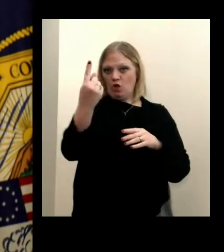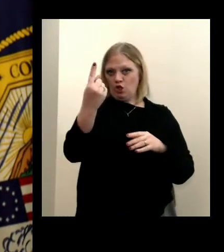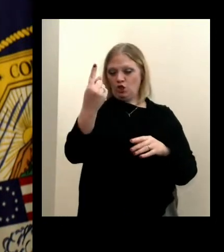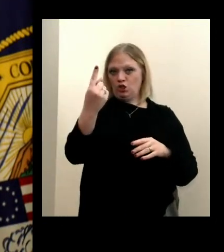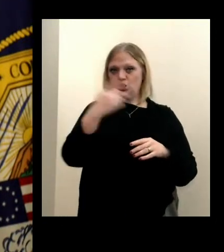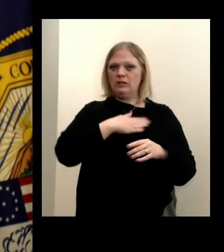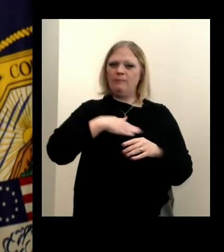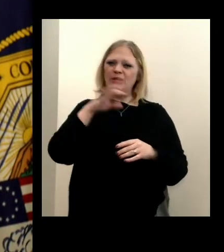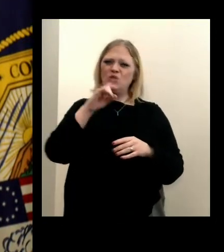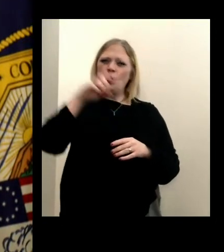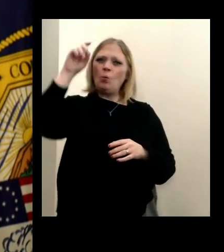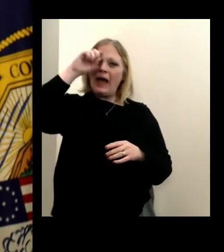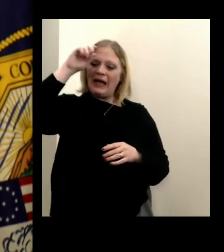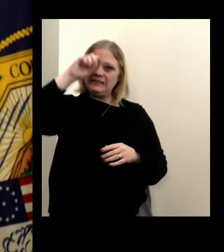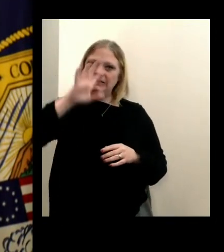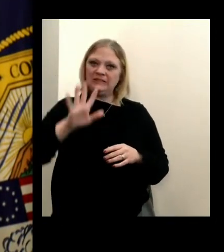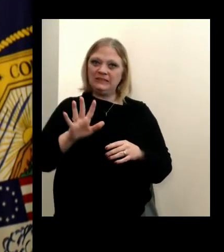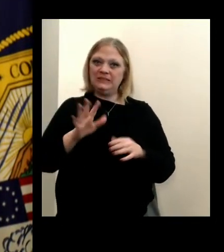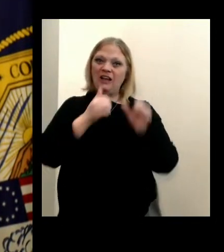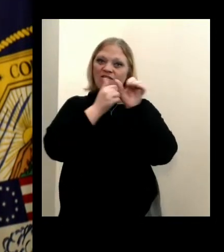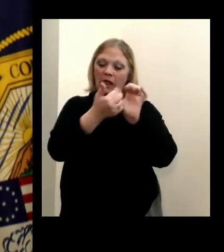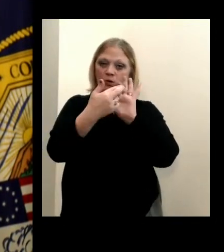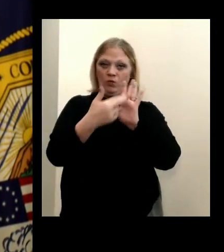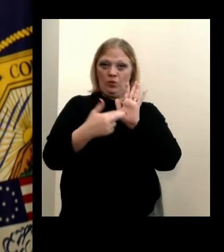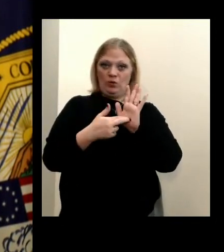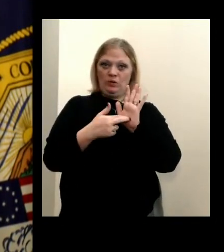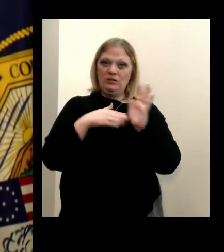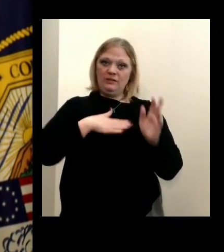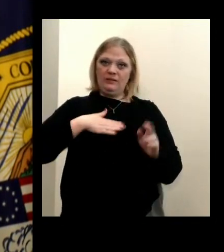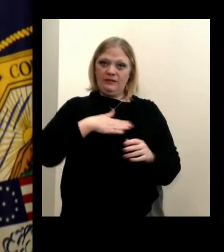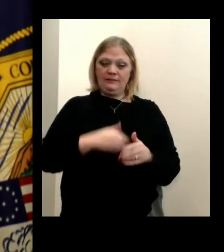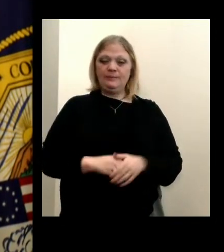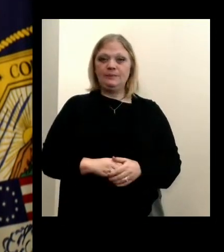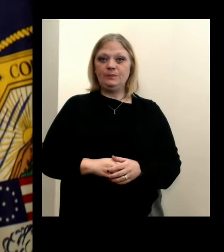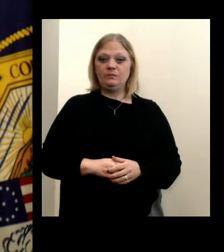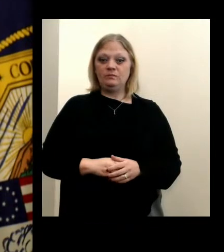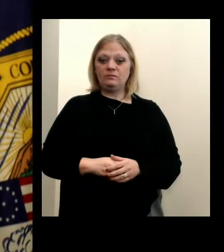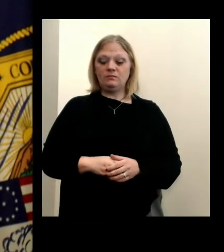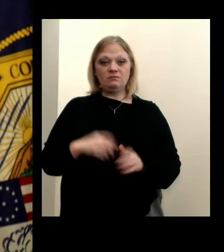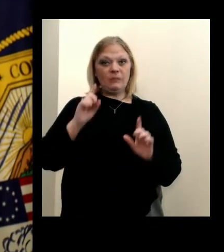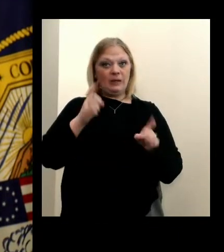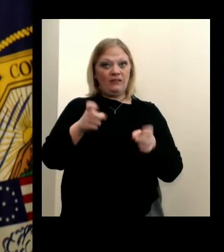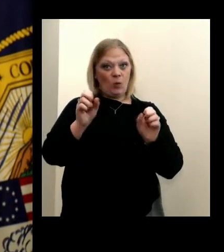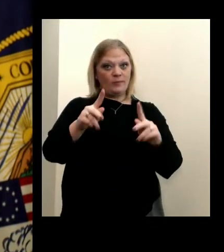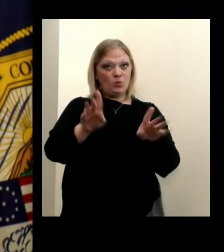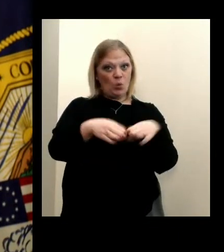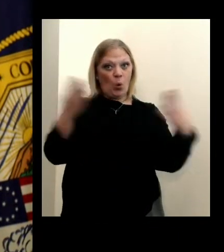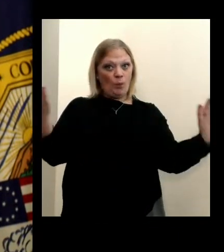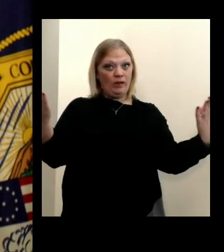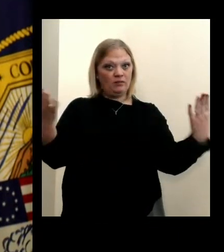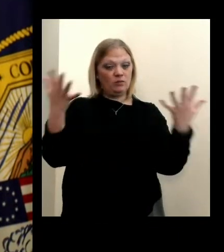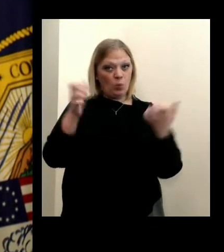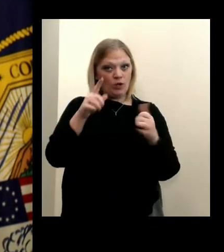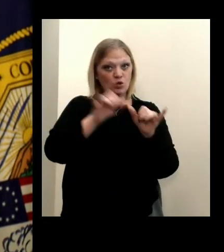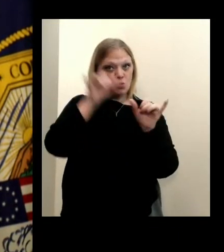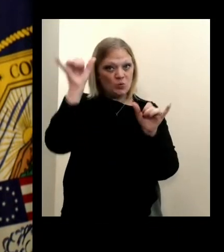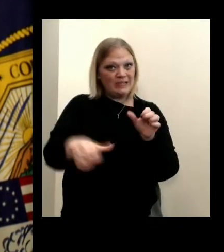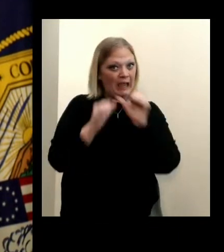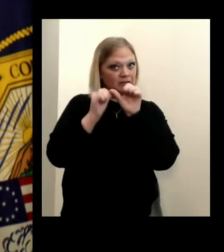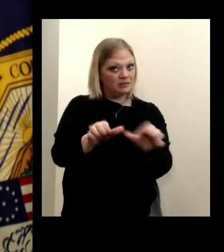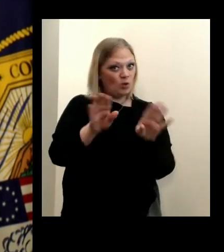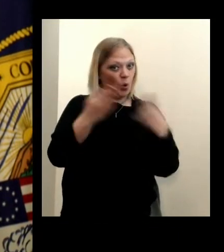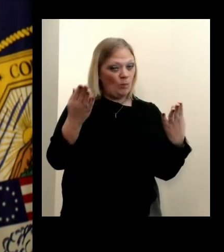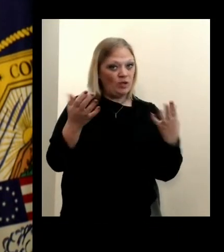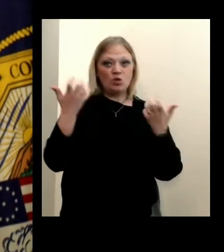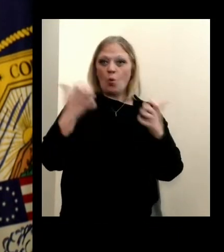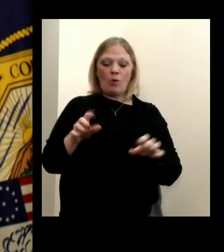do it wisely. Please follow the rules. Giving you an opportunity to open up, and we want you to stay open. We do not